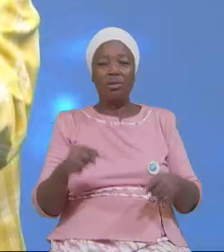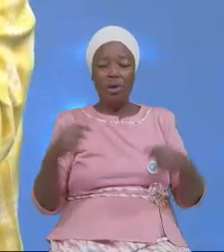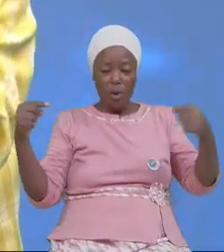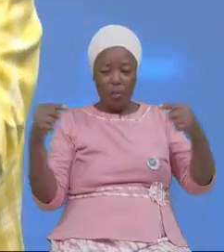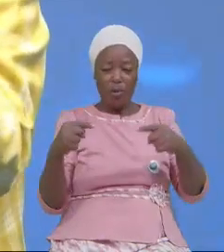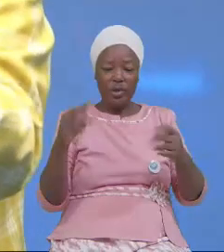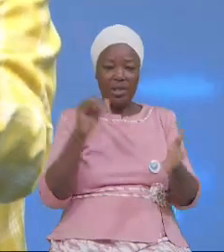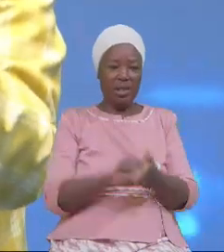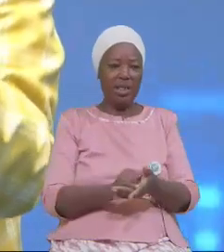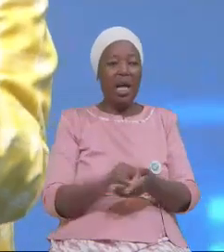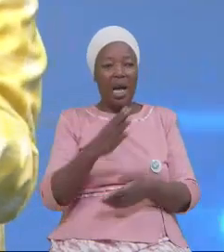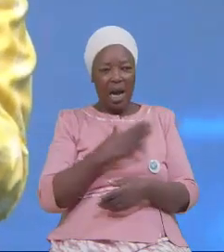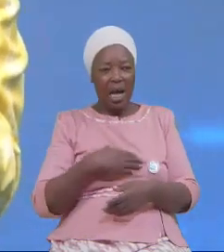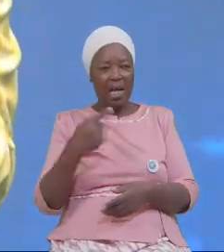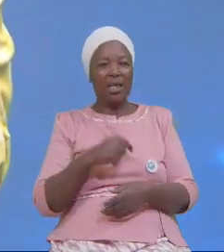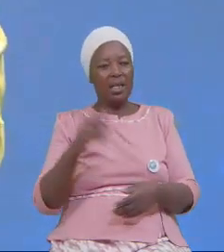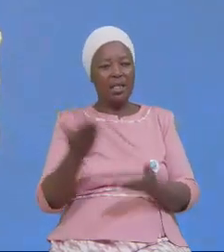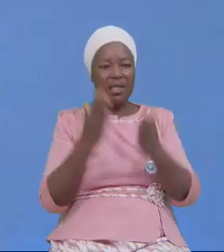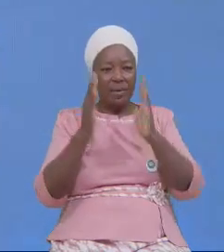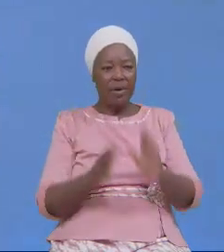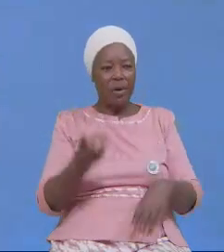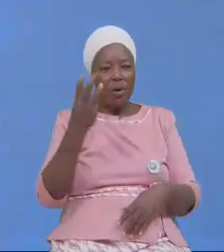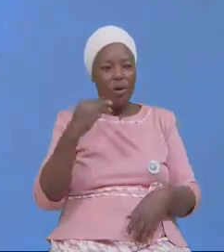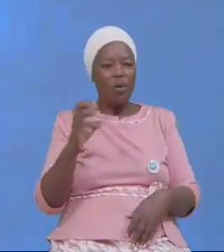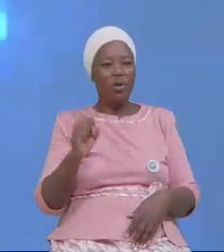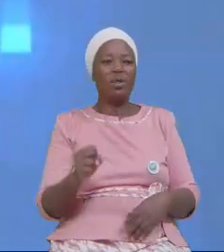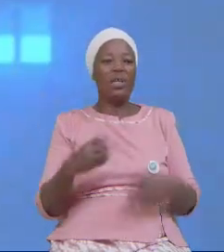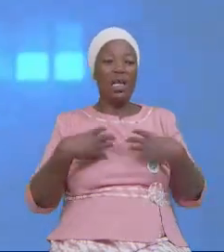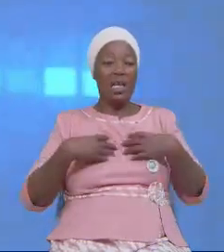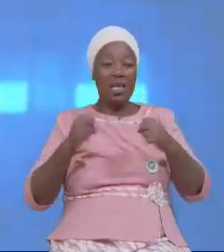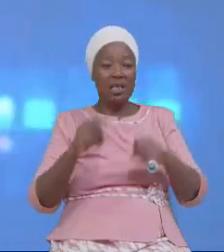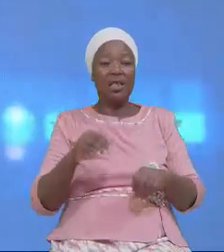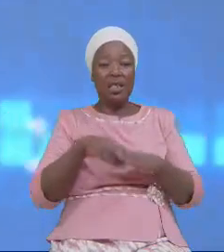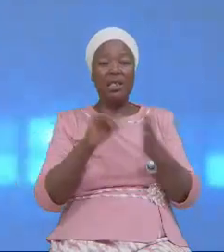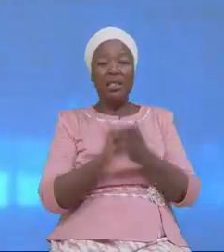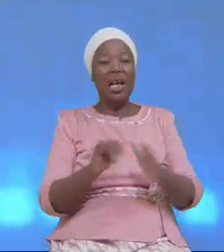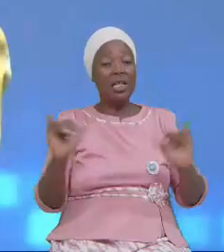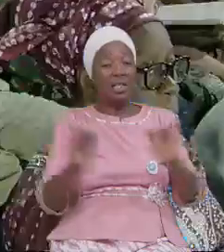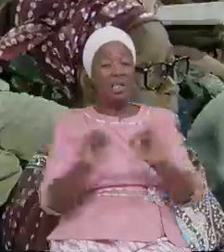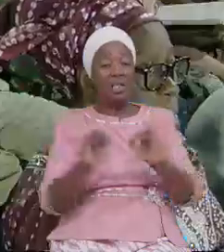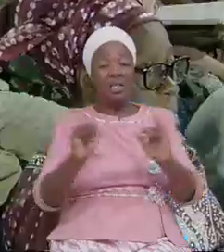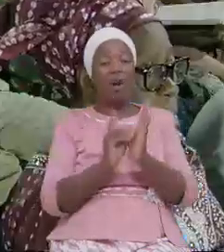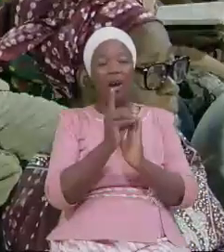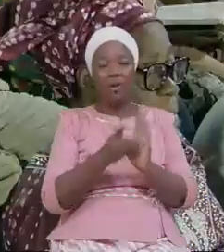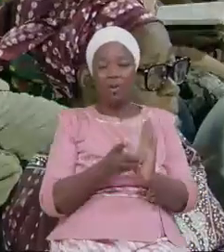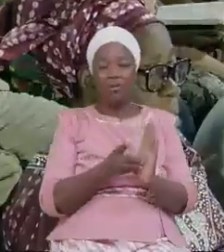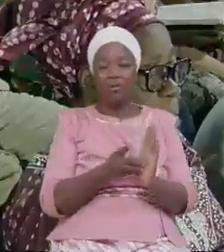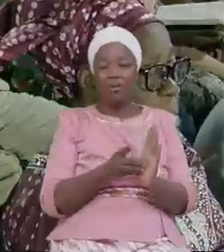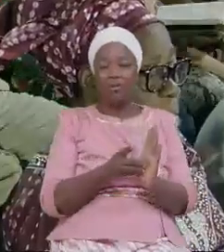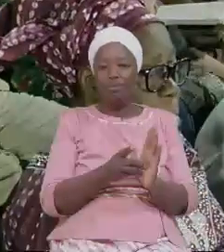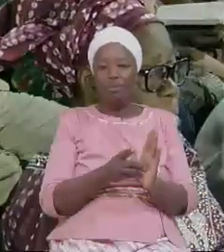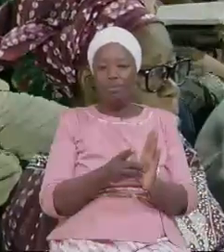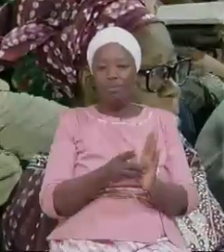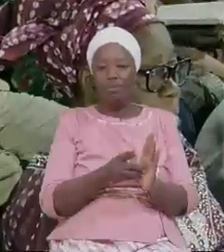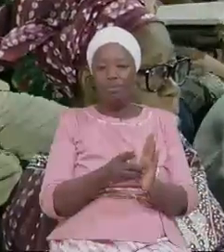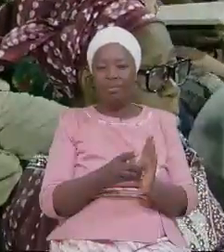his servant was healed in the self same hour. That's how it happened